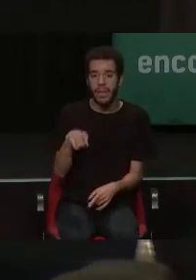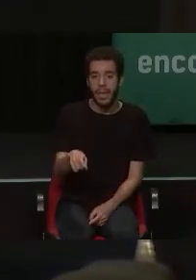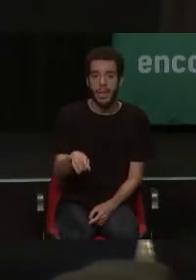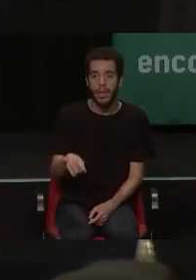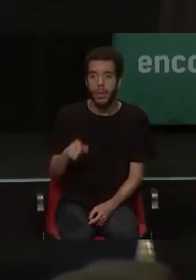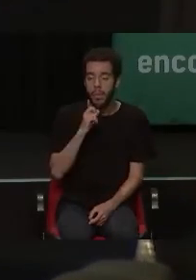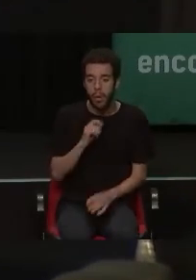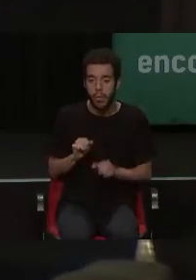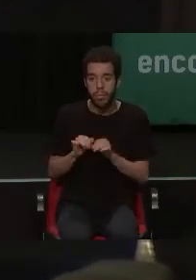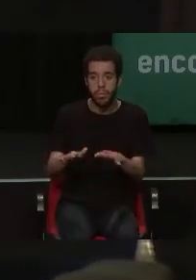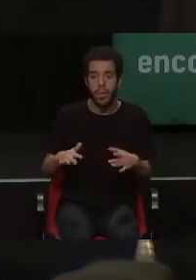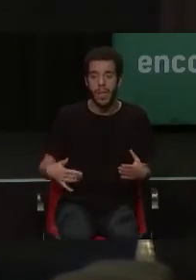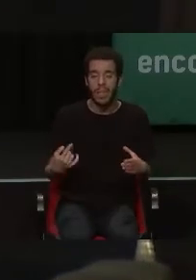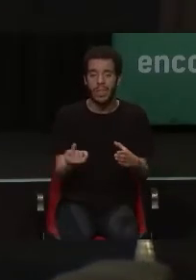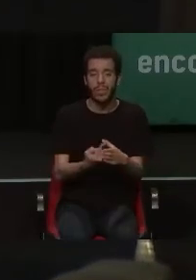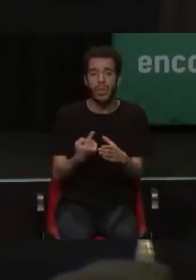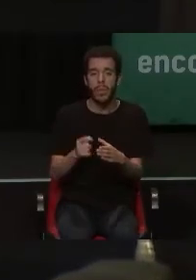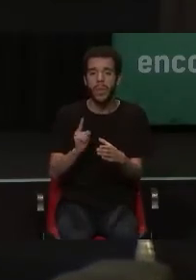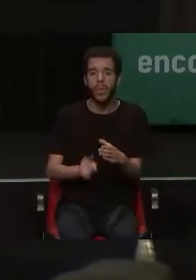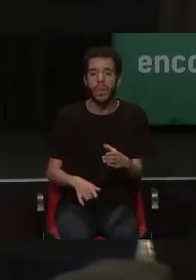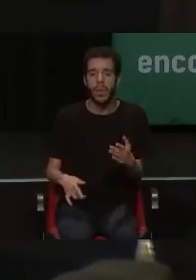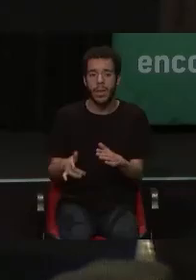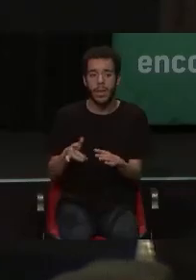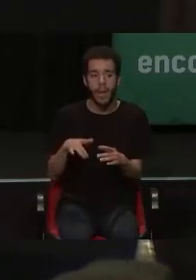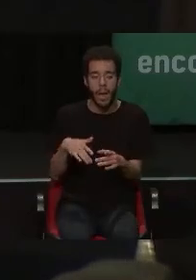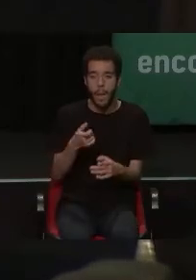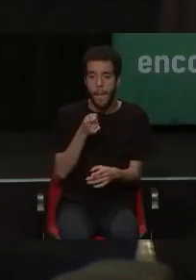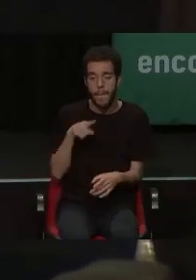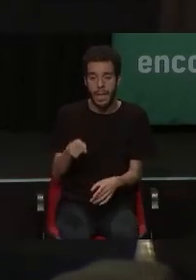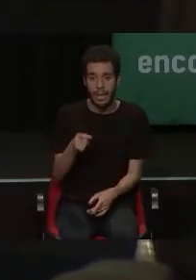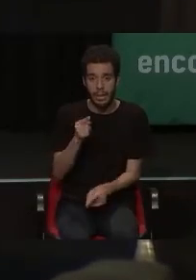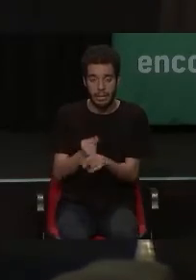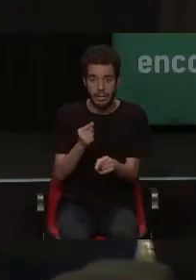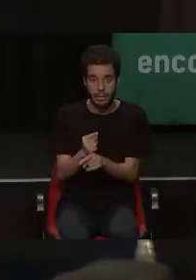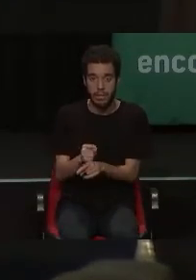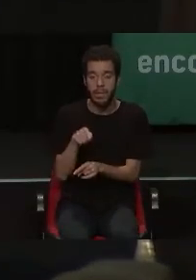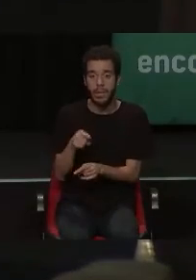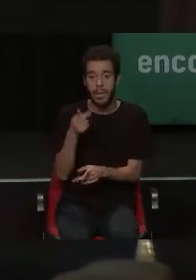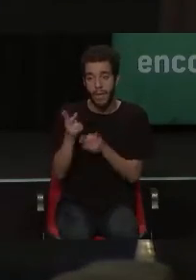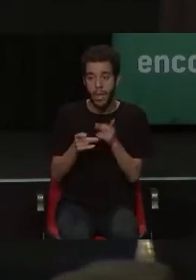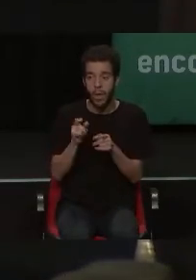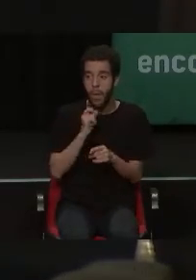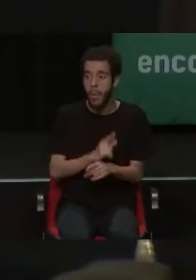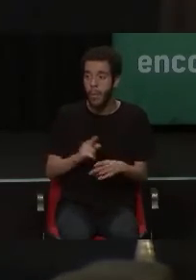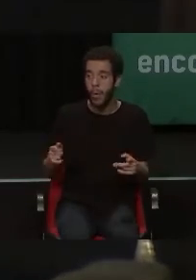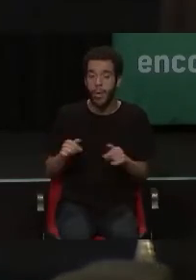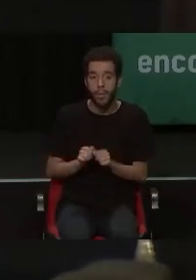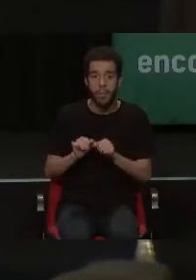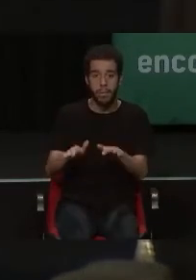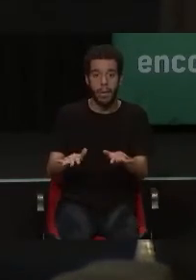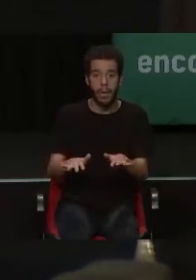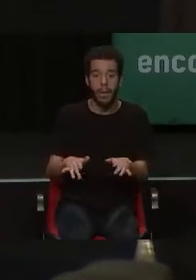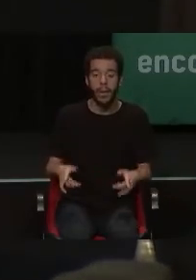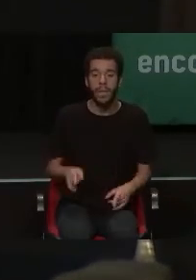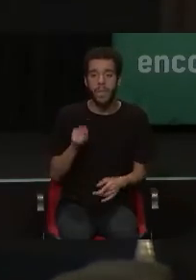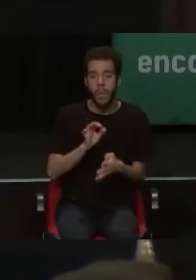in bacteria. We isolated the resistance, which can or not be